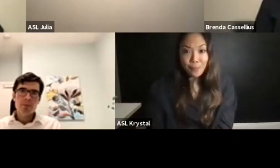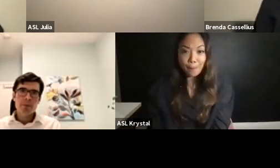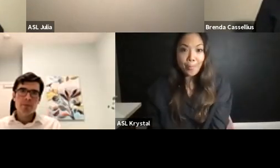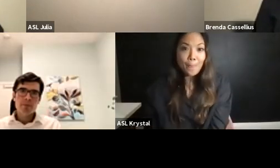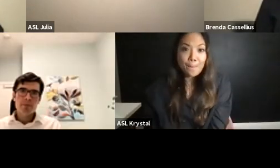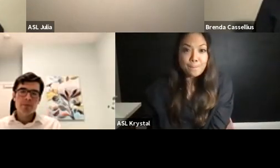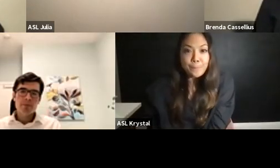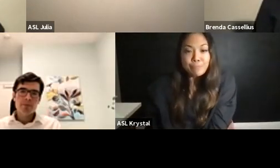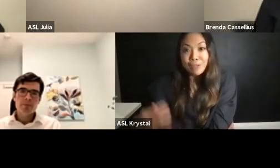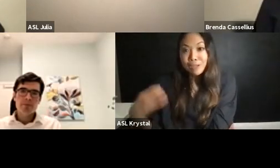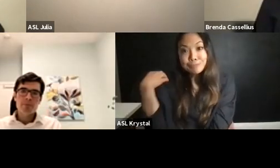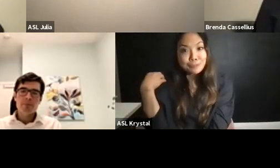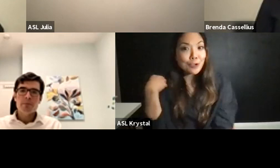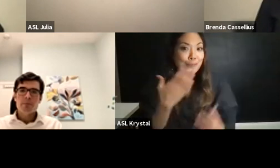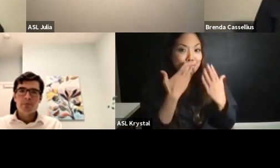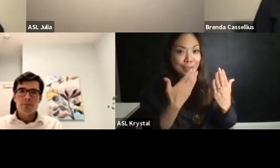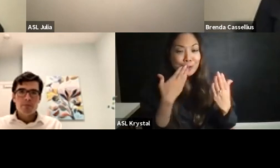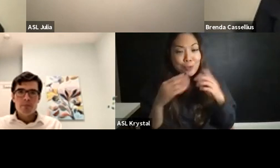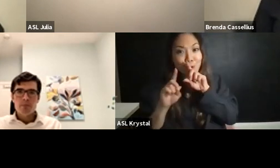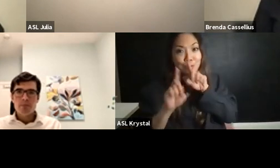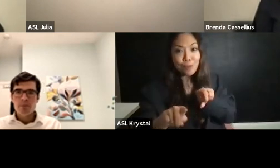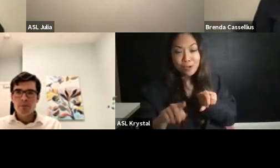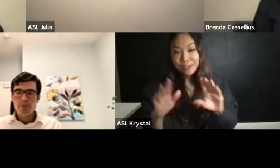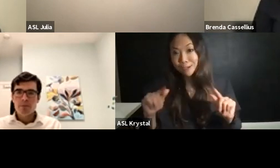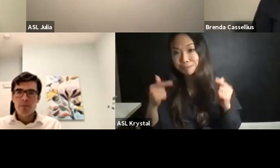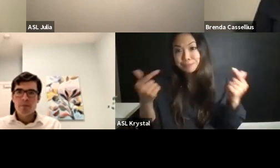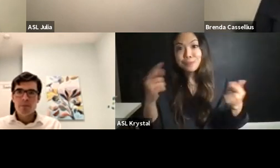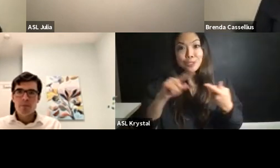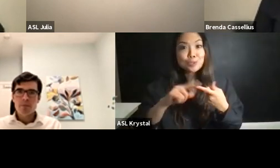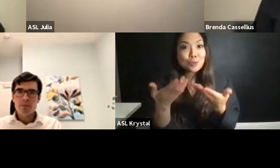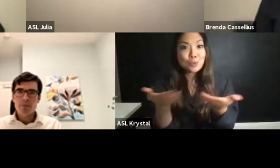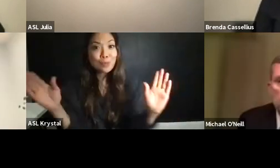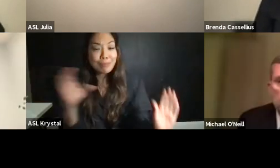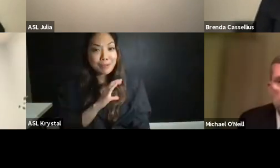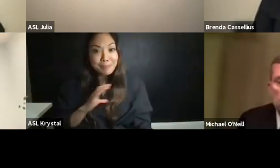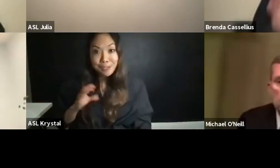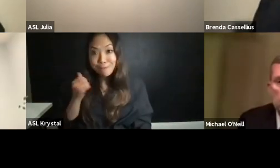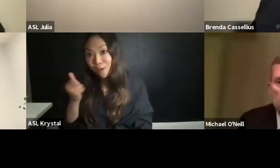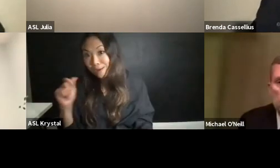thank you for your report i'll now open it up to the committee for questions and comments